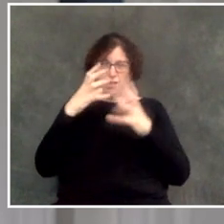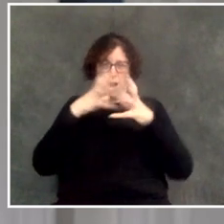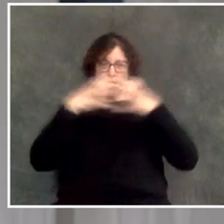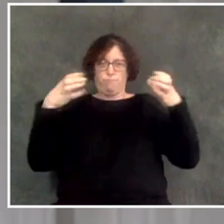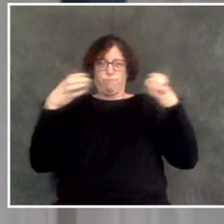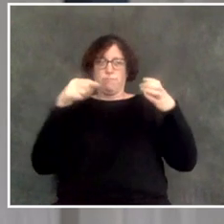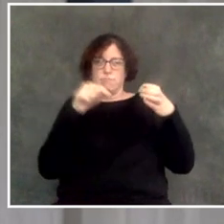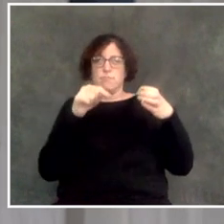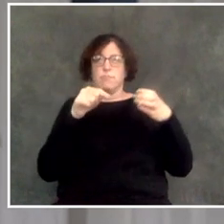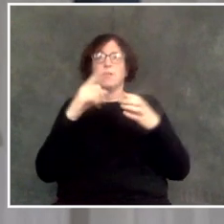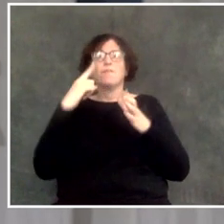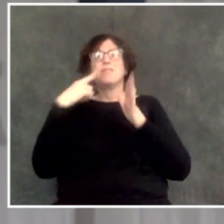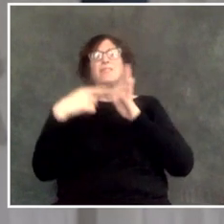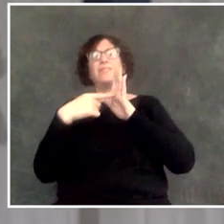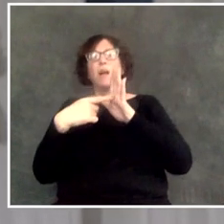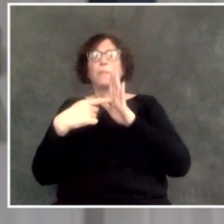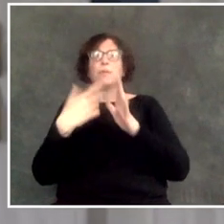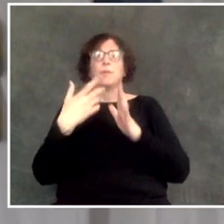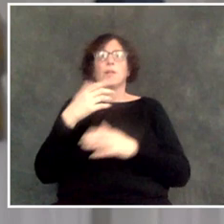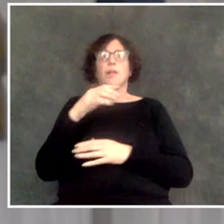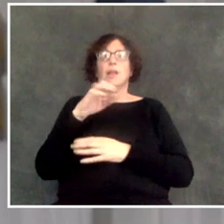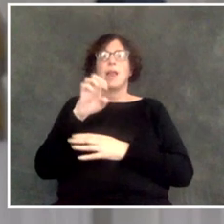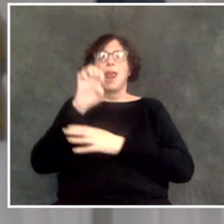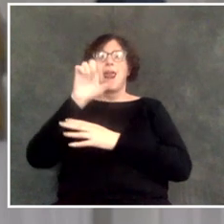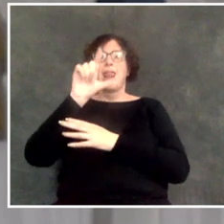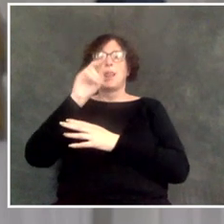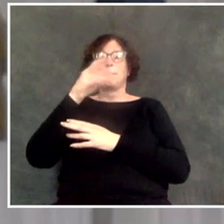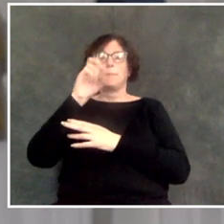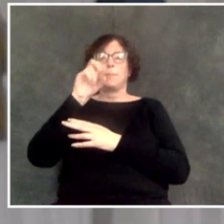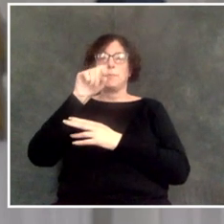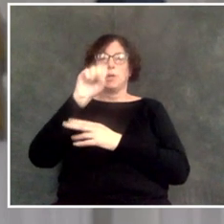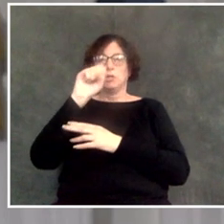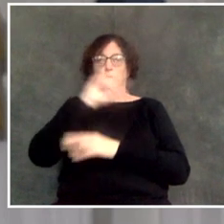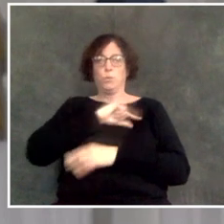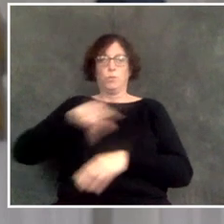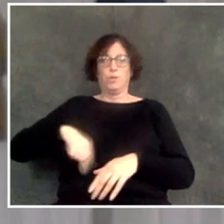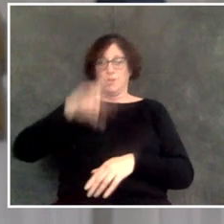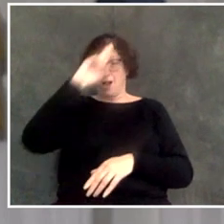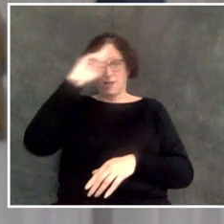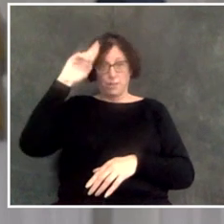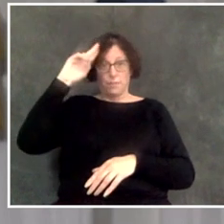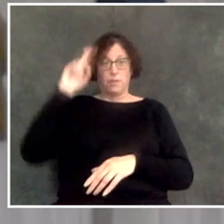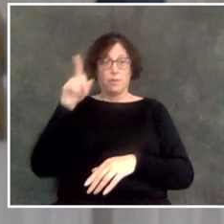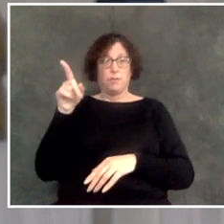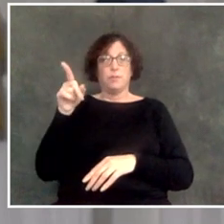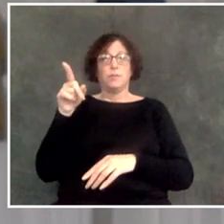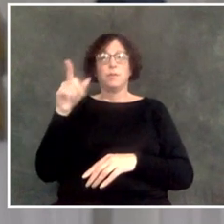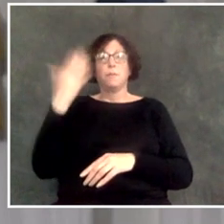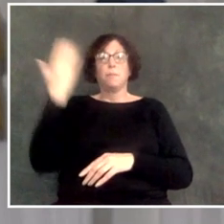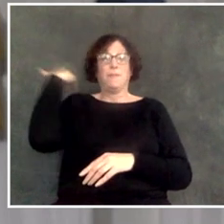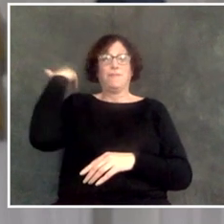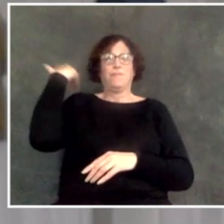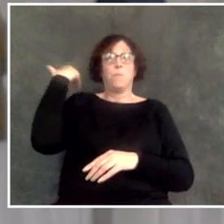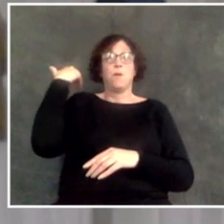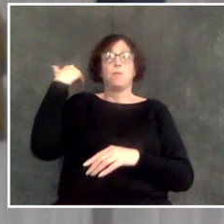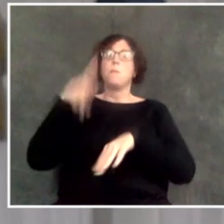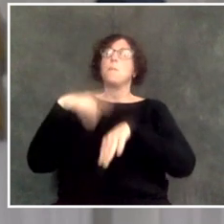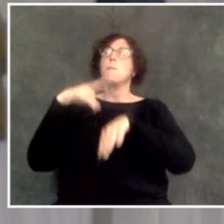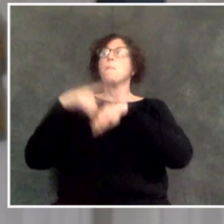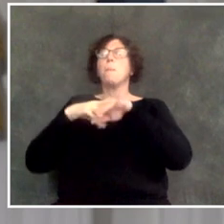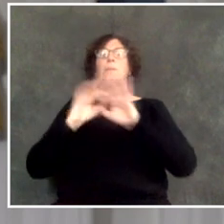an ICU of 29 beds under normal circumstances. This past Monday, they were up